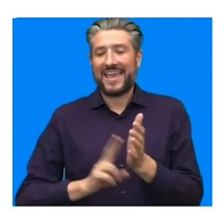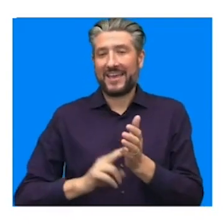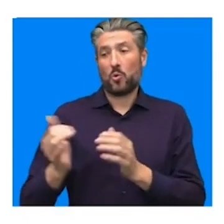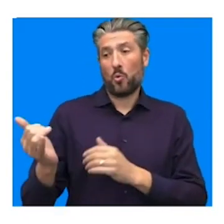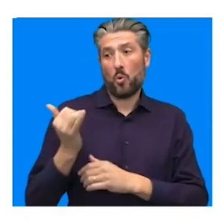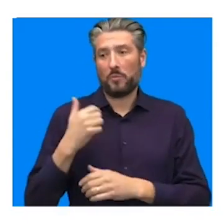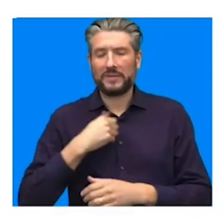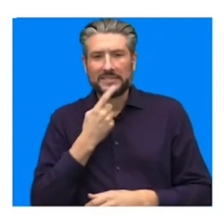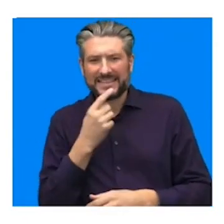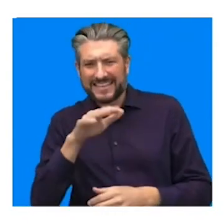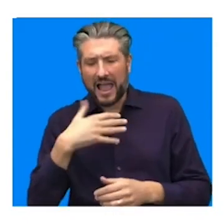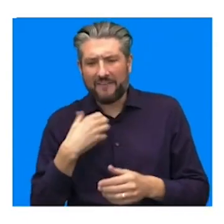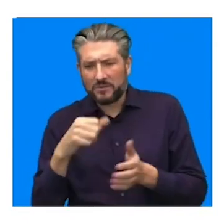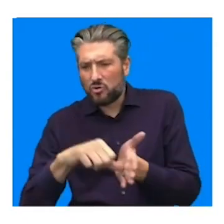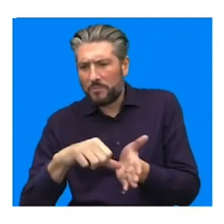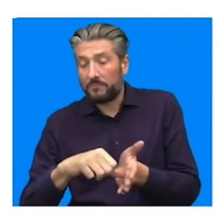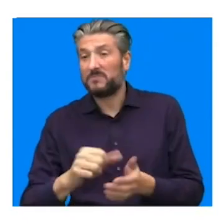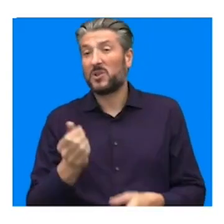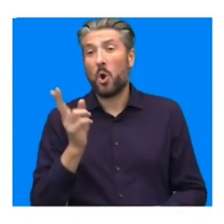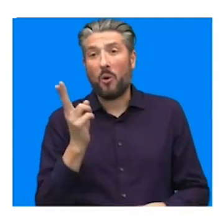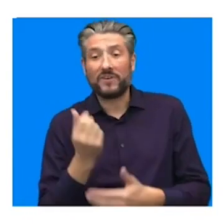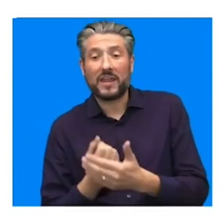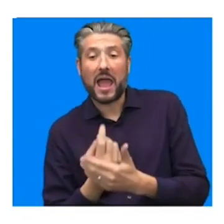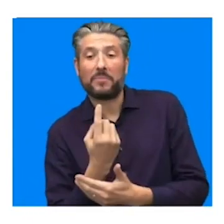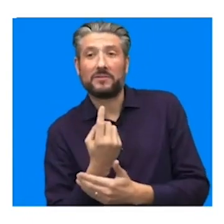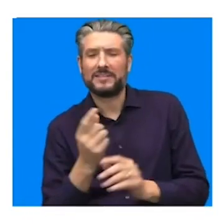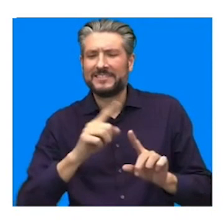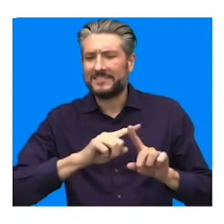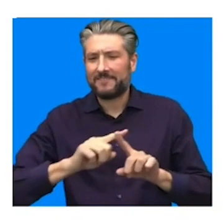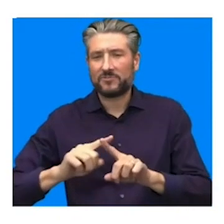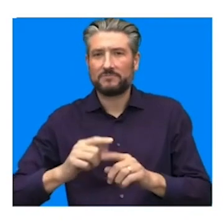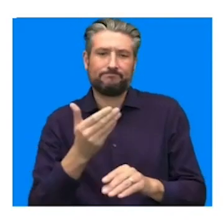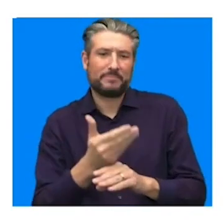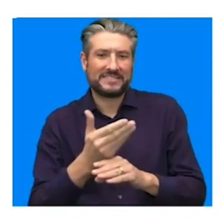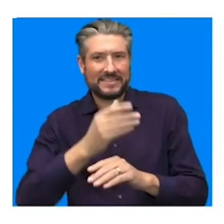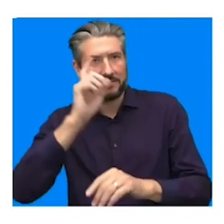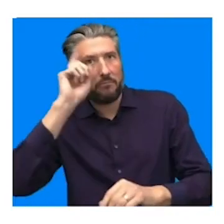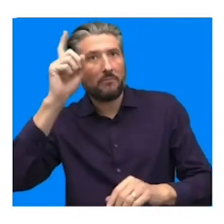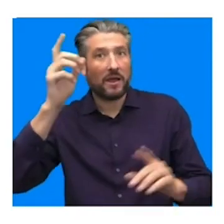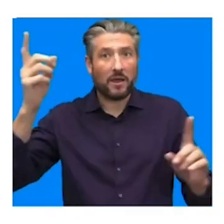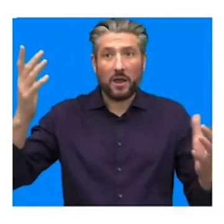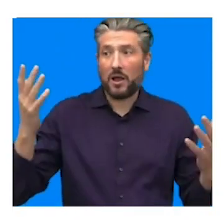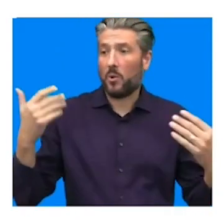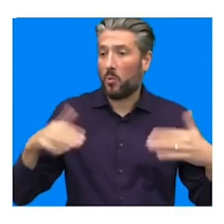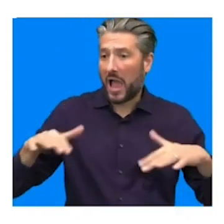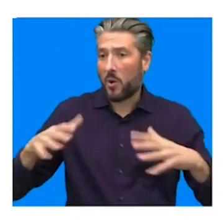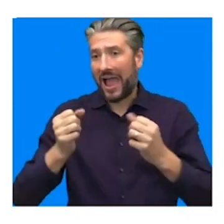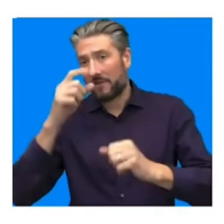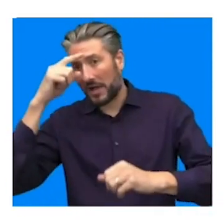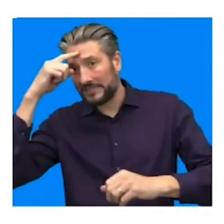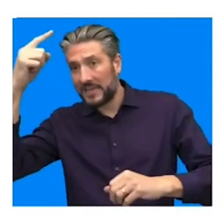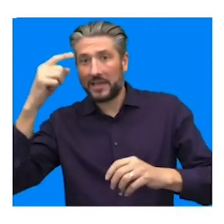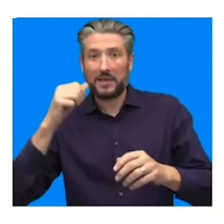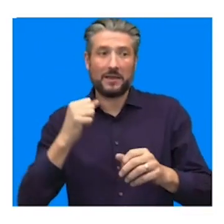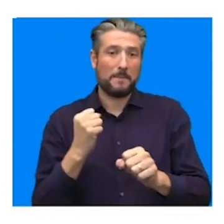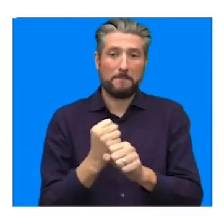get entrepreneurs and startups coming to us with what they think are ideas that will make the world a better place for blind and partially